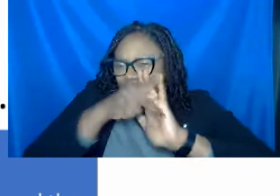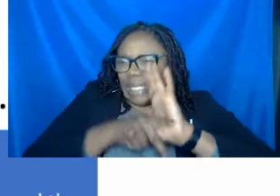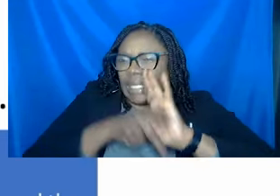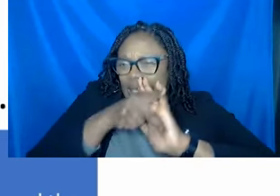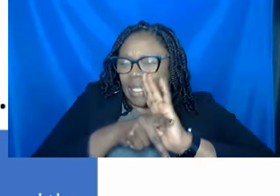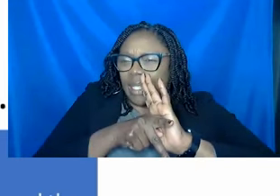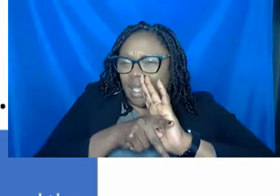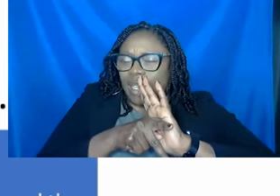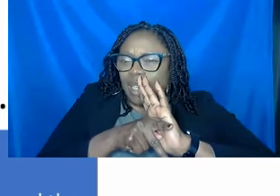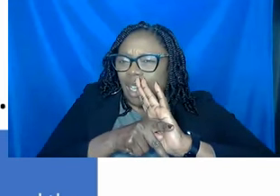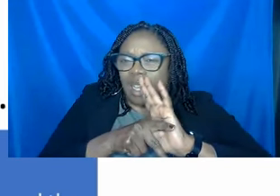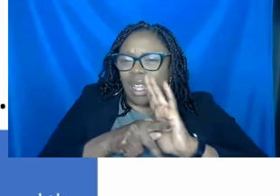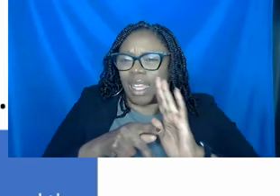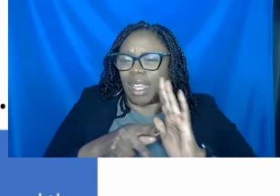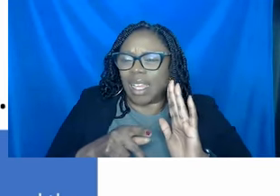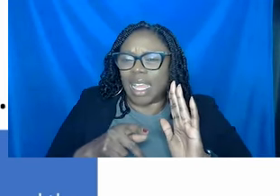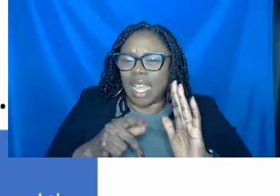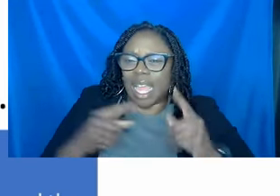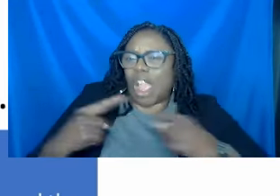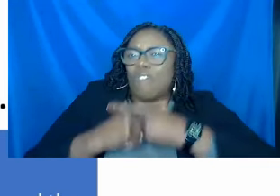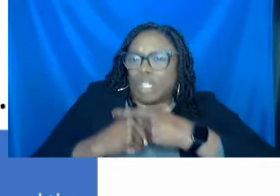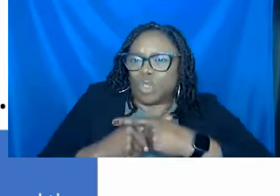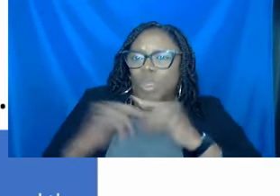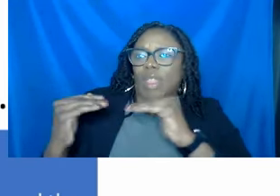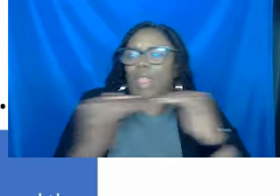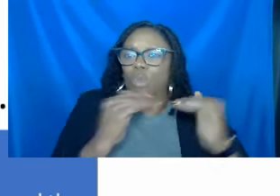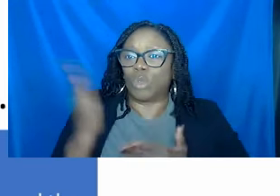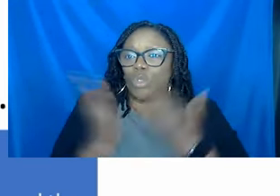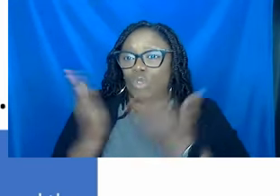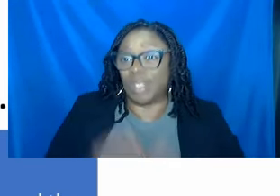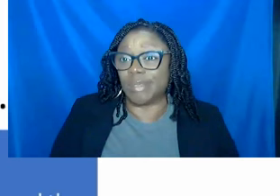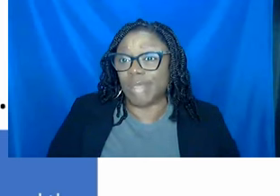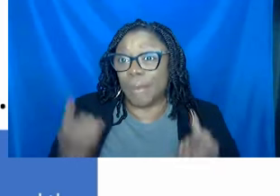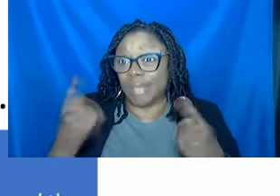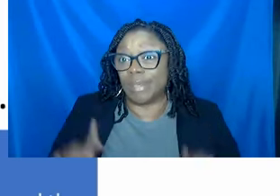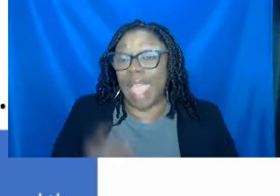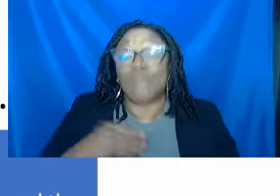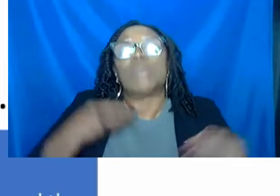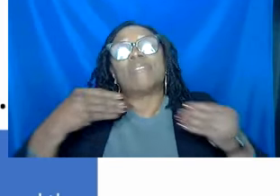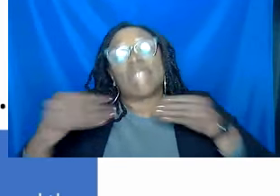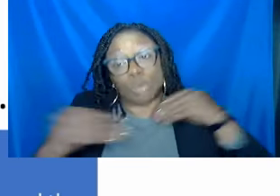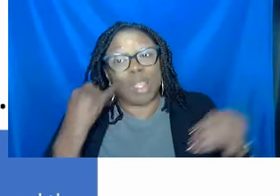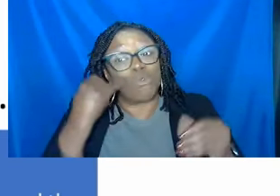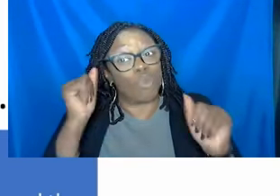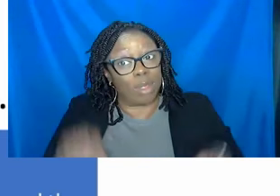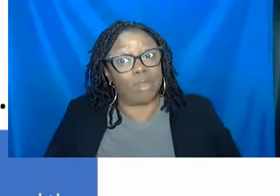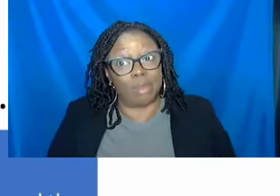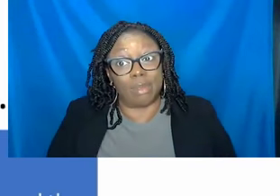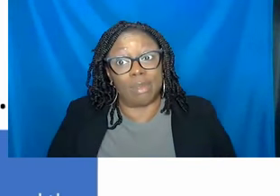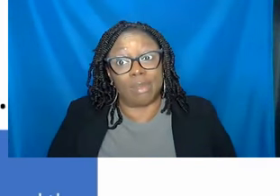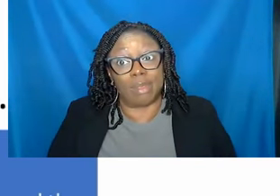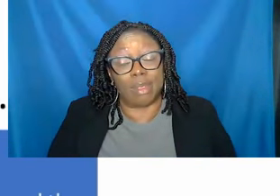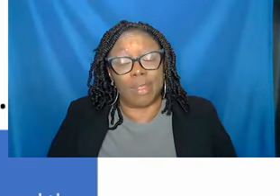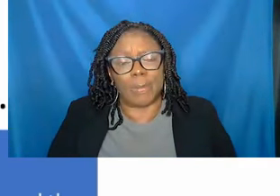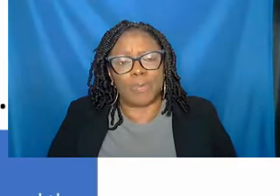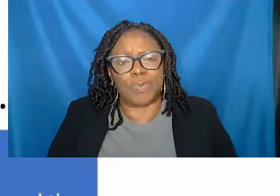think that we need to understand that. Be flexible if we can. How about this